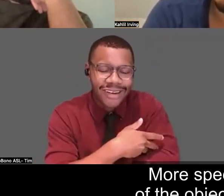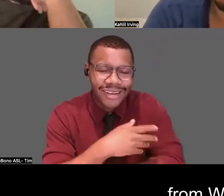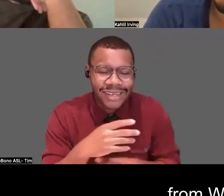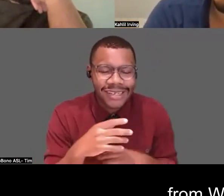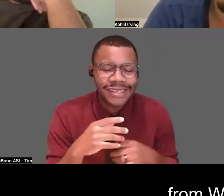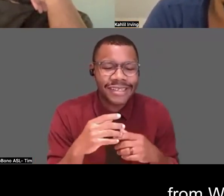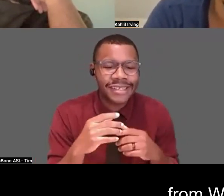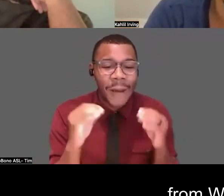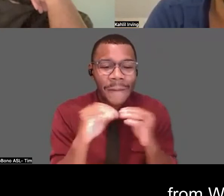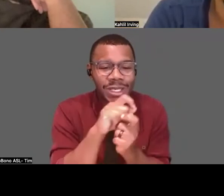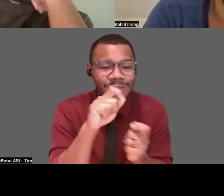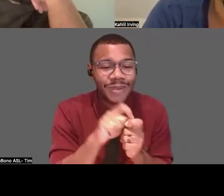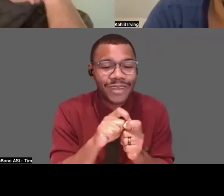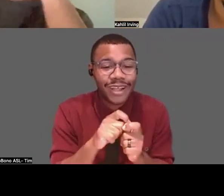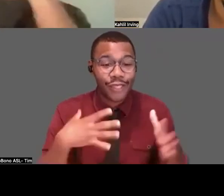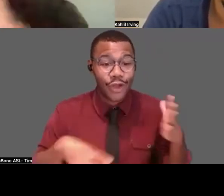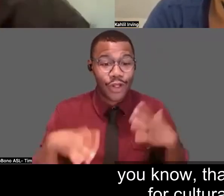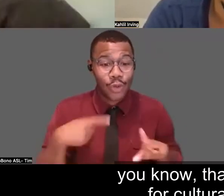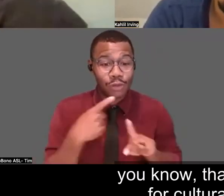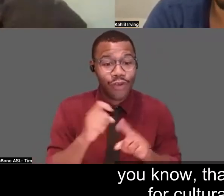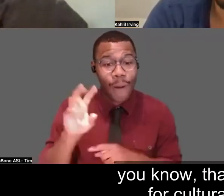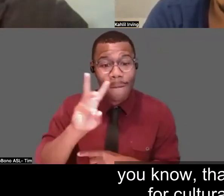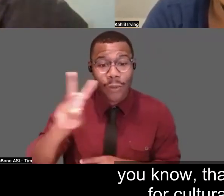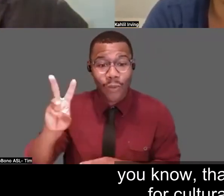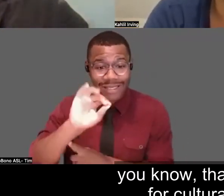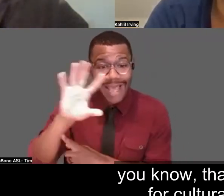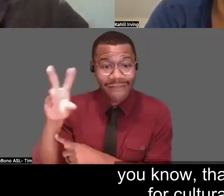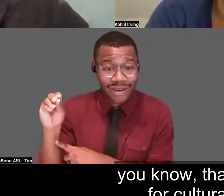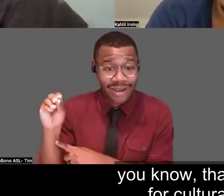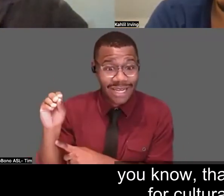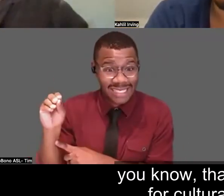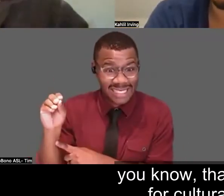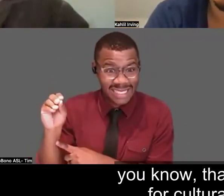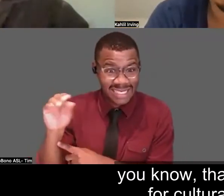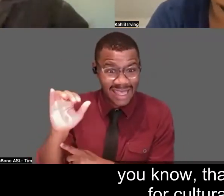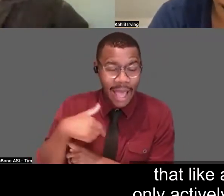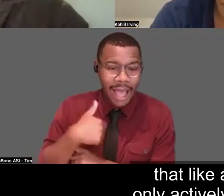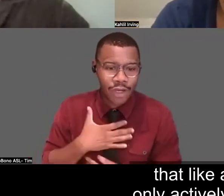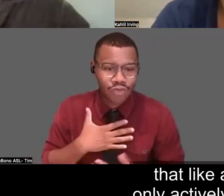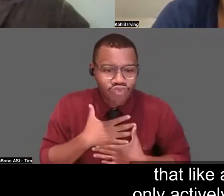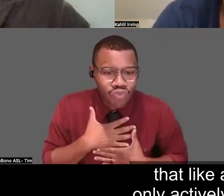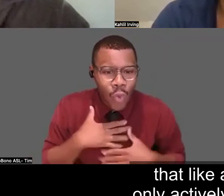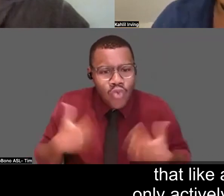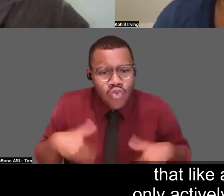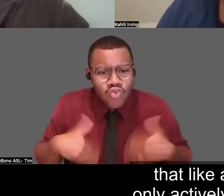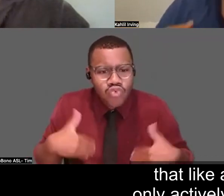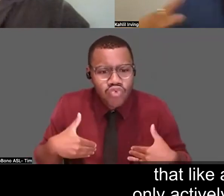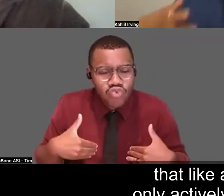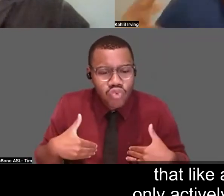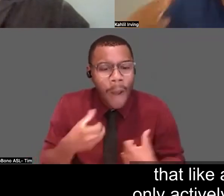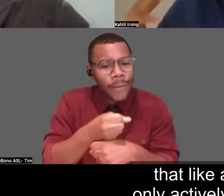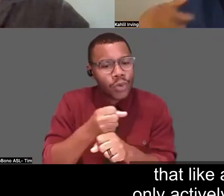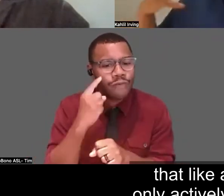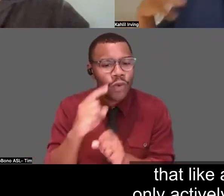clothes from West Africa, you know, that were produced for cultural production, that like an art that is